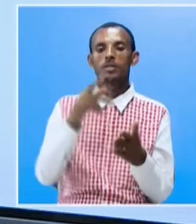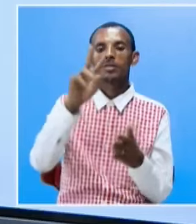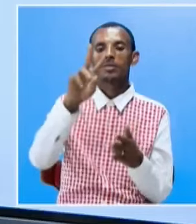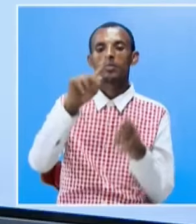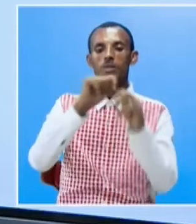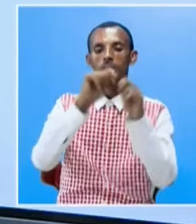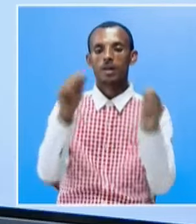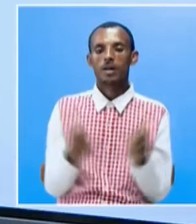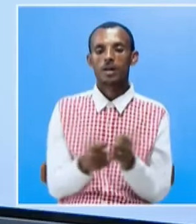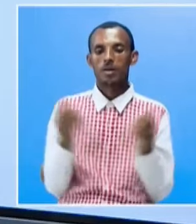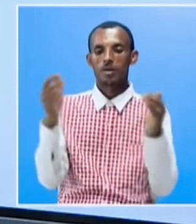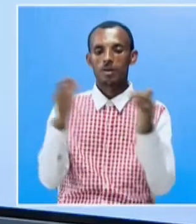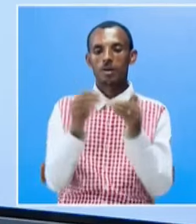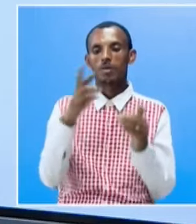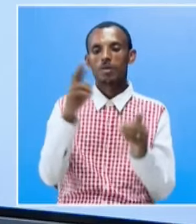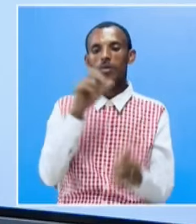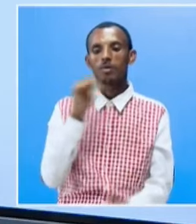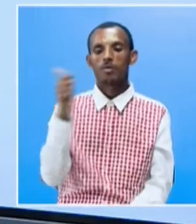triangles congruent?